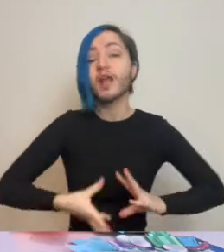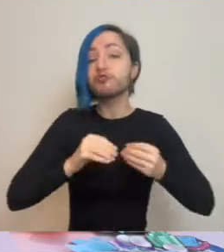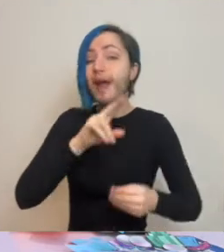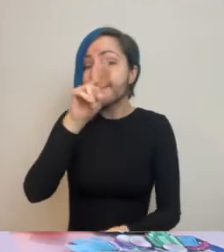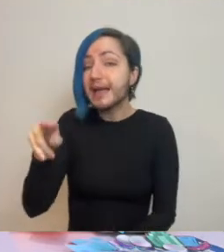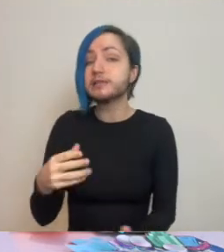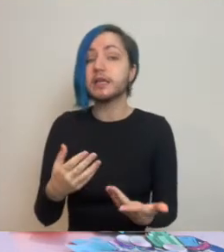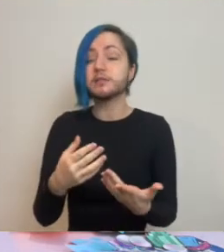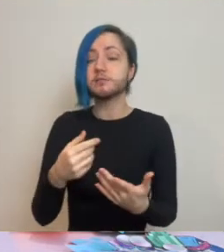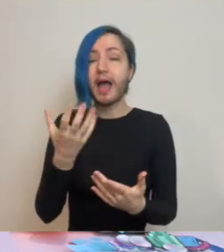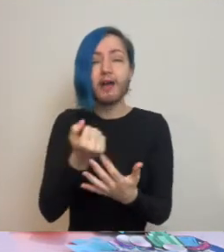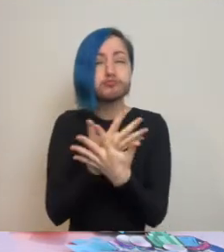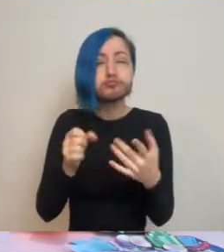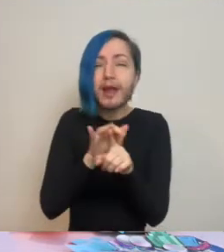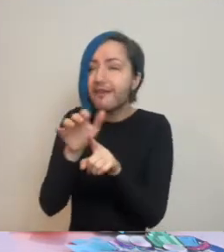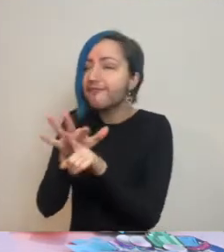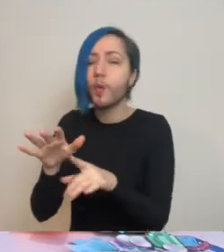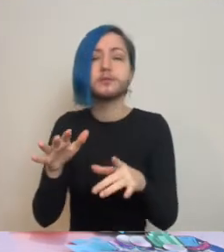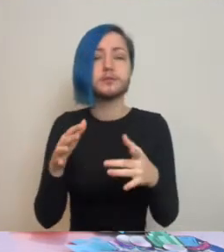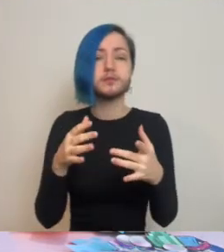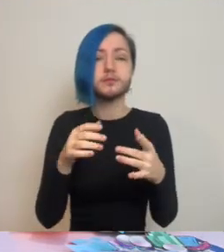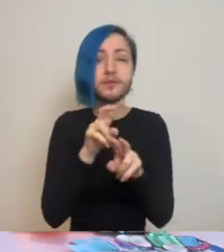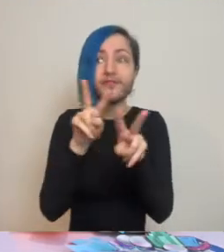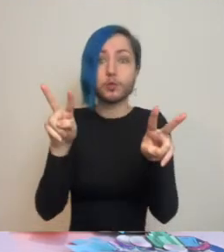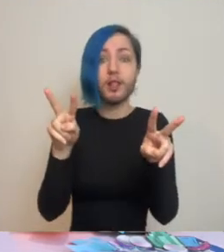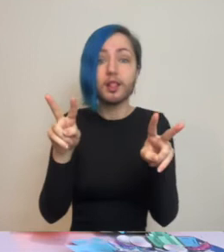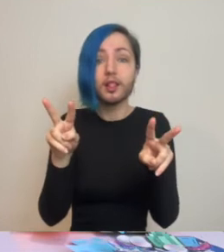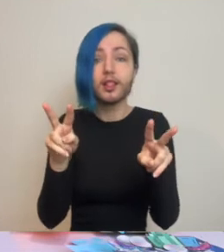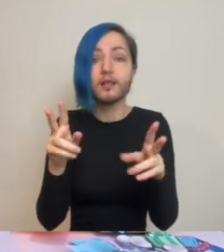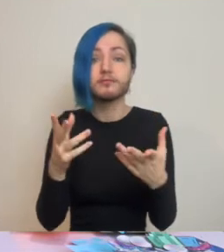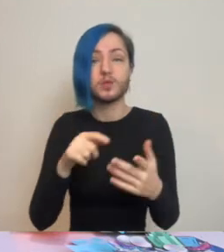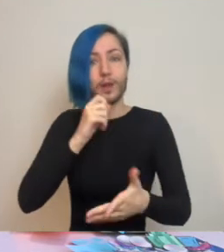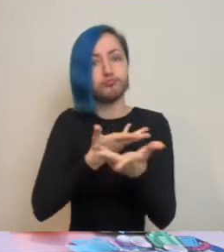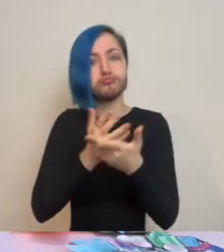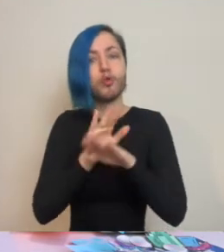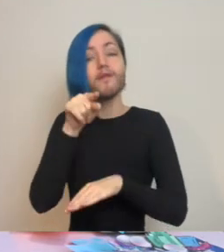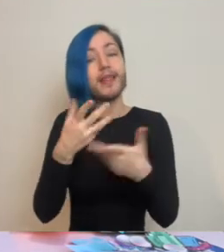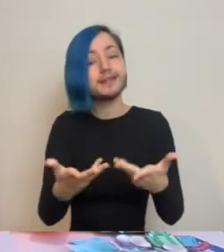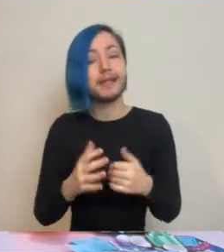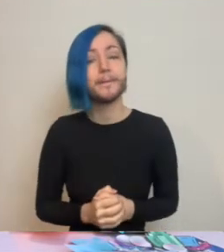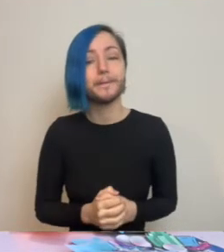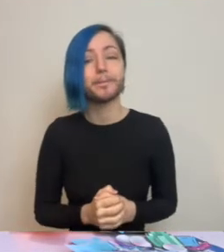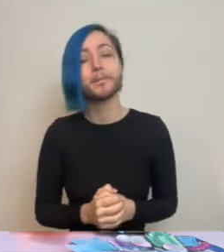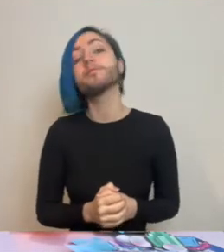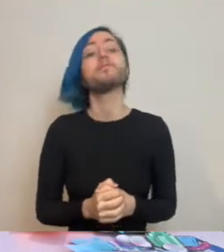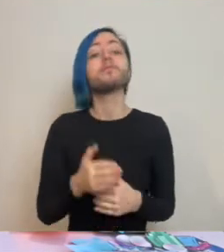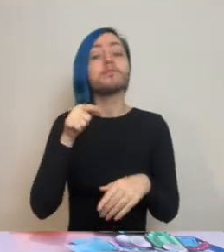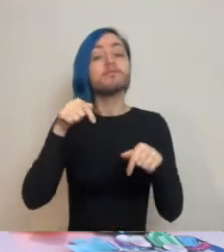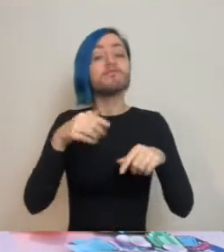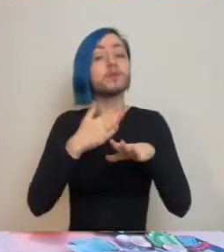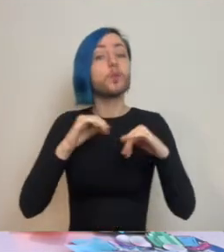different visual influences in my work. And these are some of the things that we're going to talk about together today. This workshop is